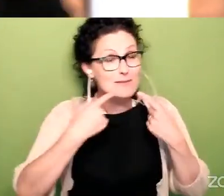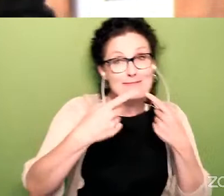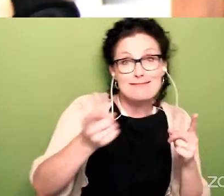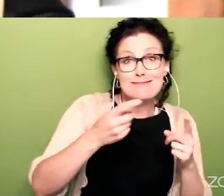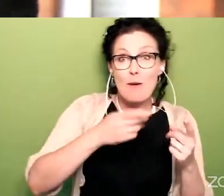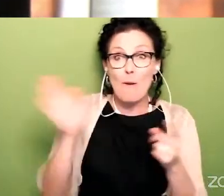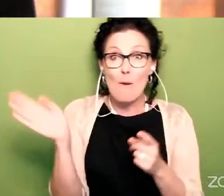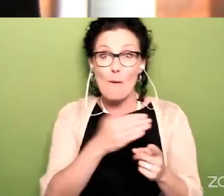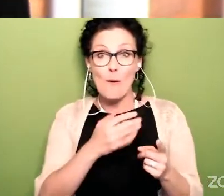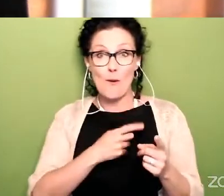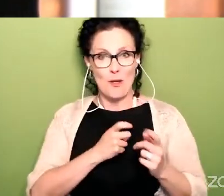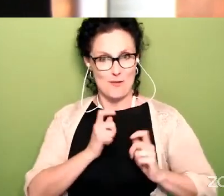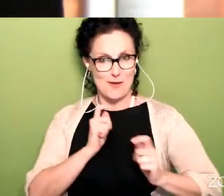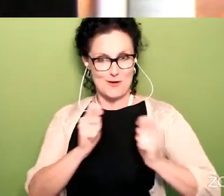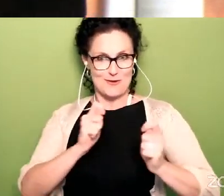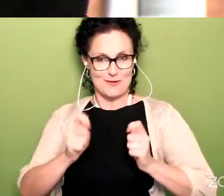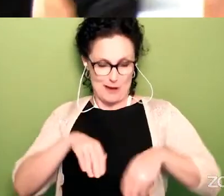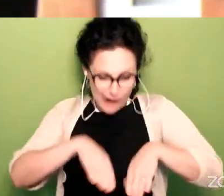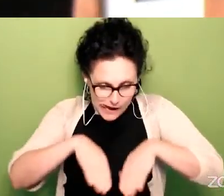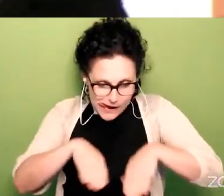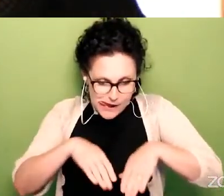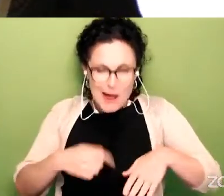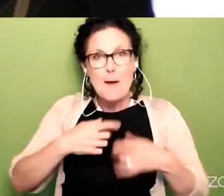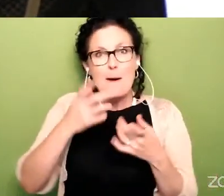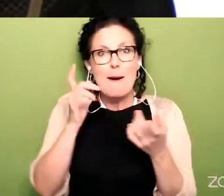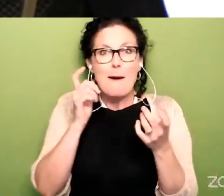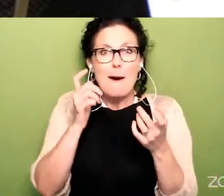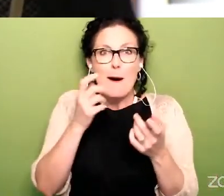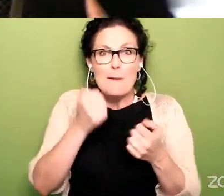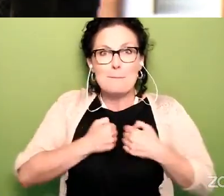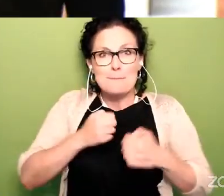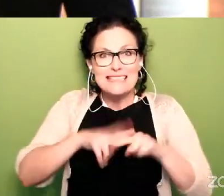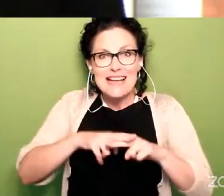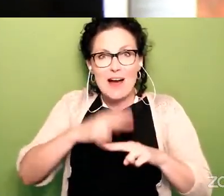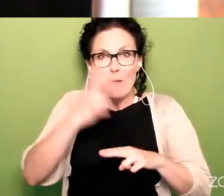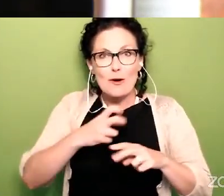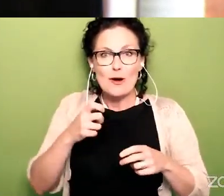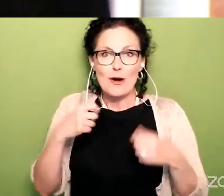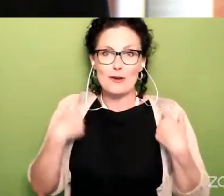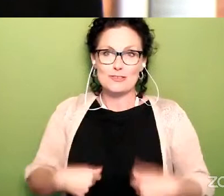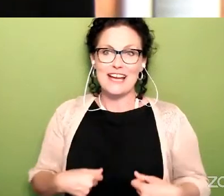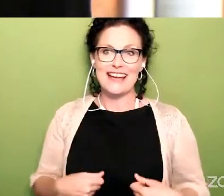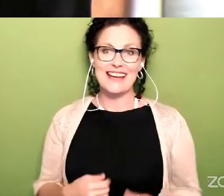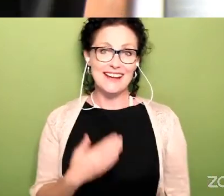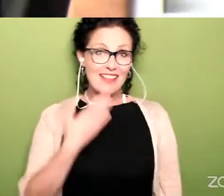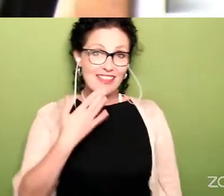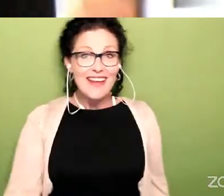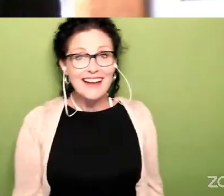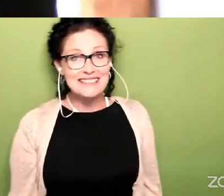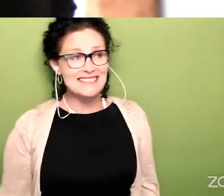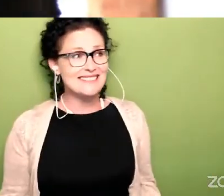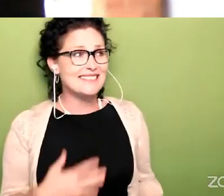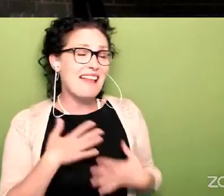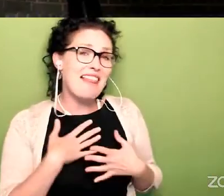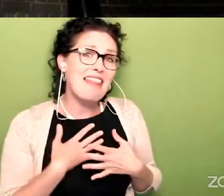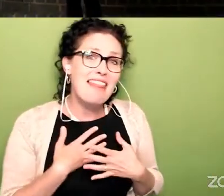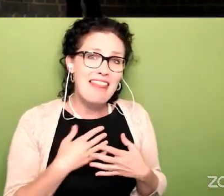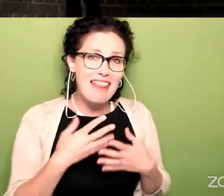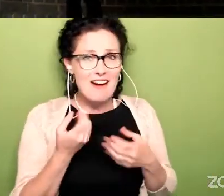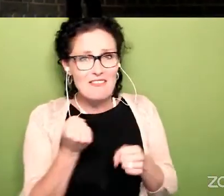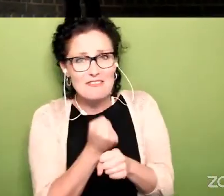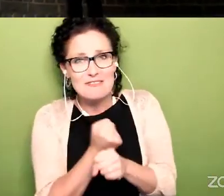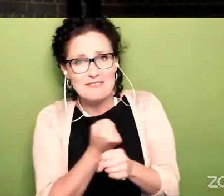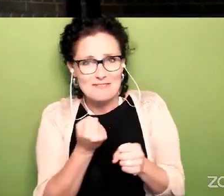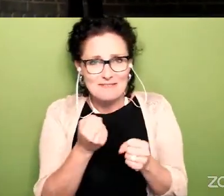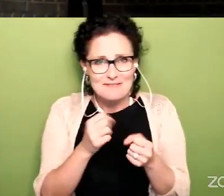having fun there? You said we were going out. Just you and me. Something romantic. This is romantic.